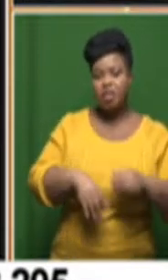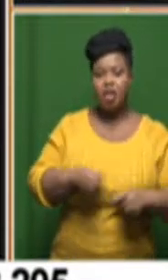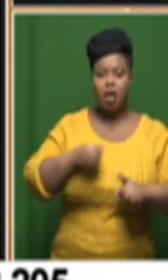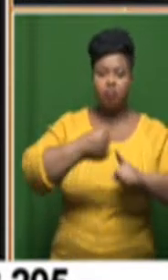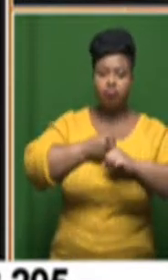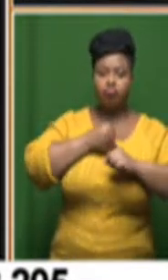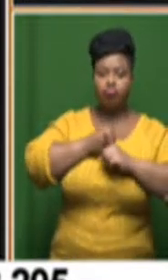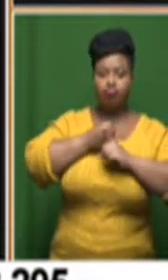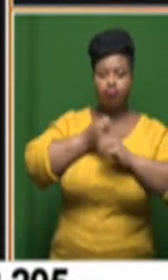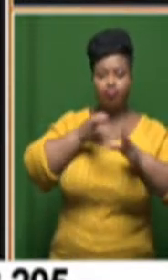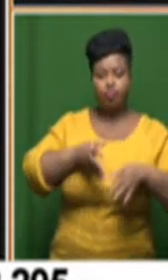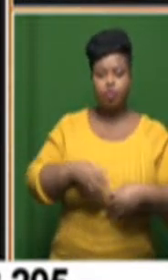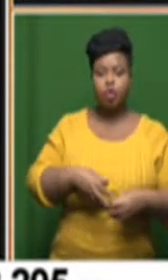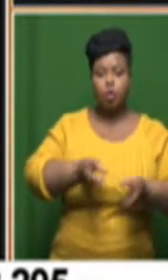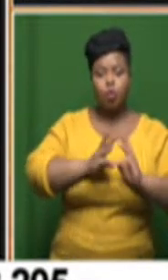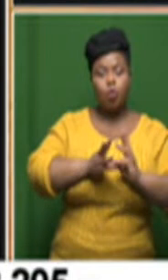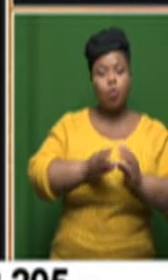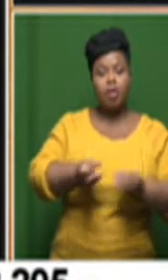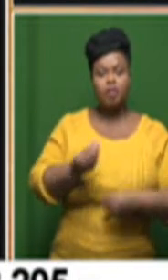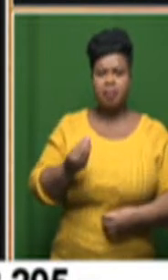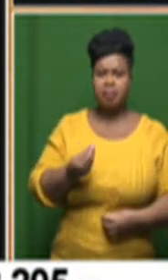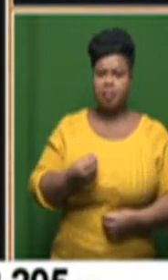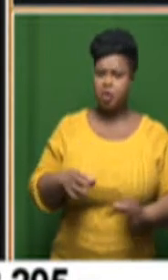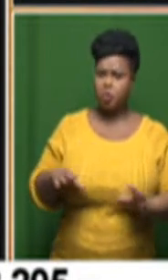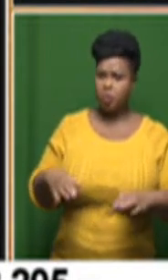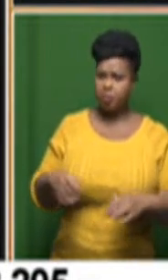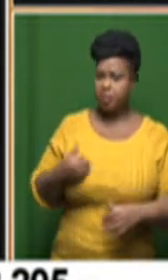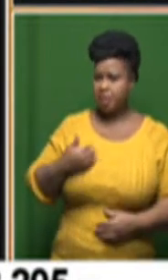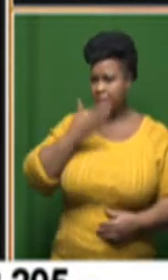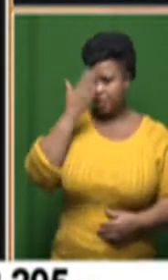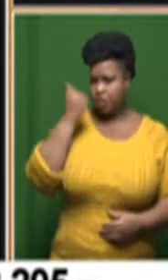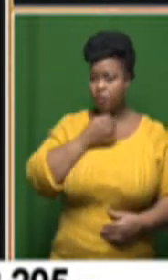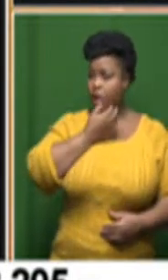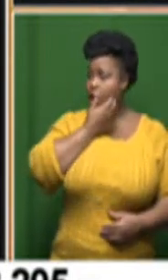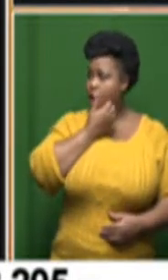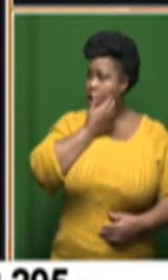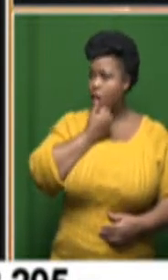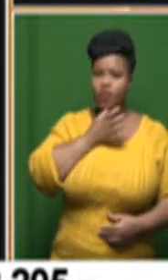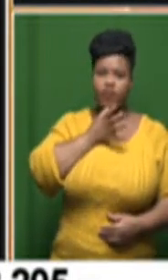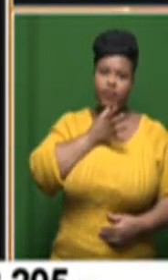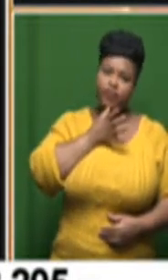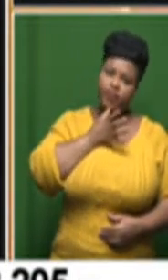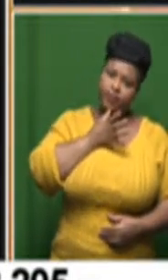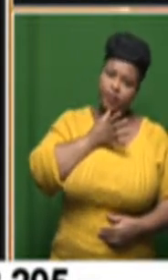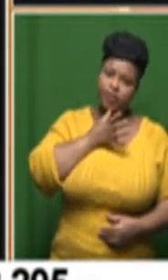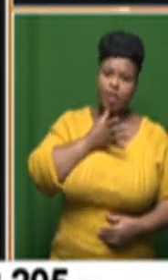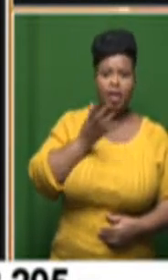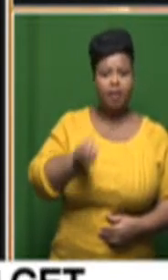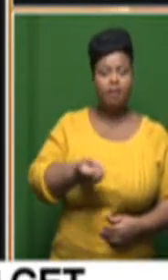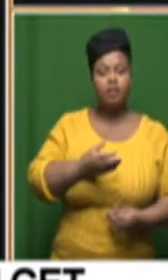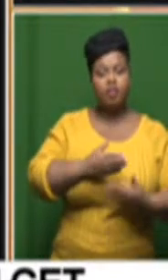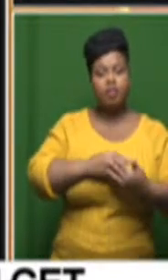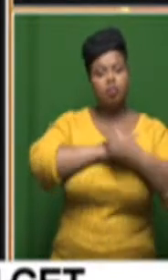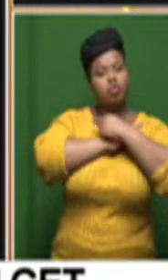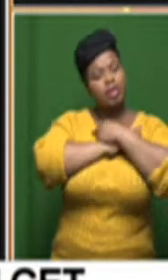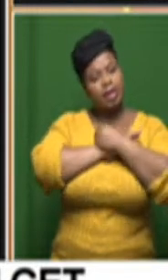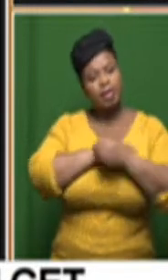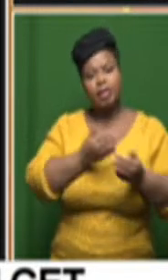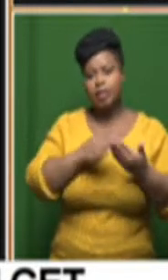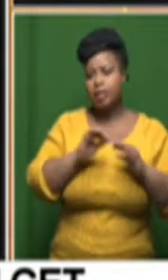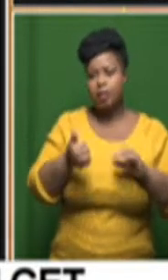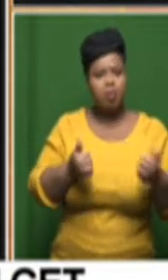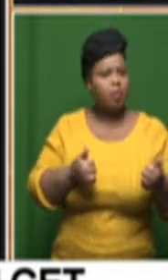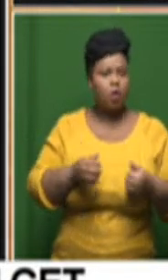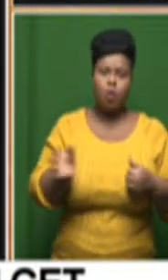advocacy, WhatsApp groups. I didn't know we can have so many WhatsApp groups. Retired people,